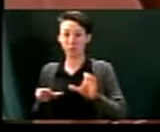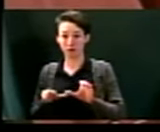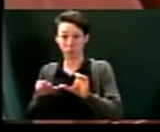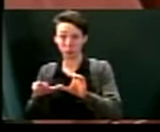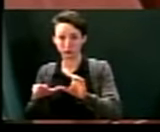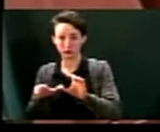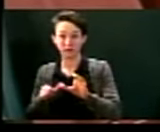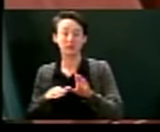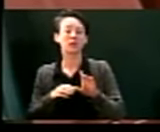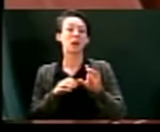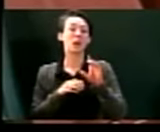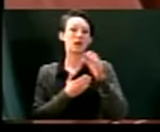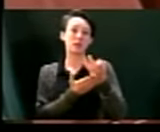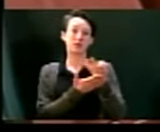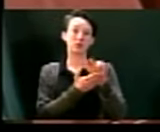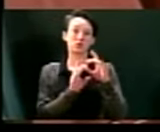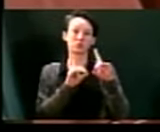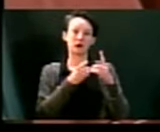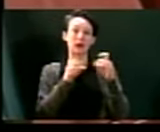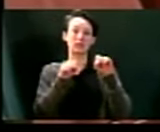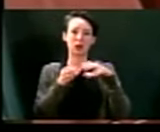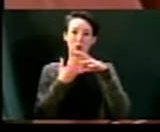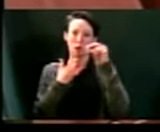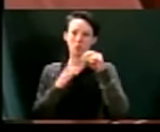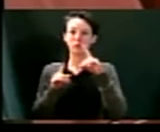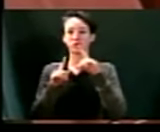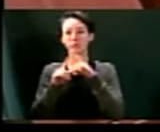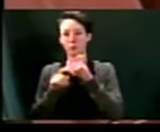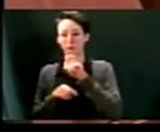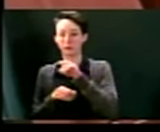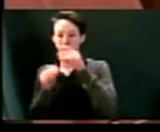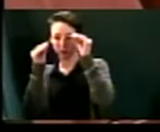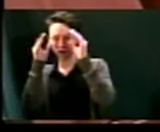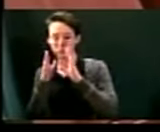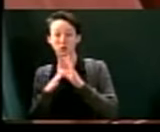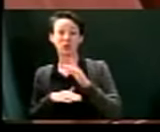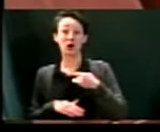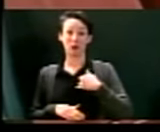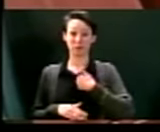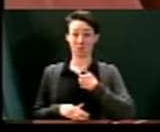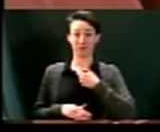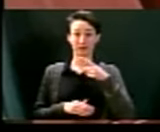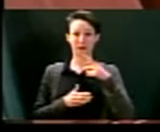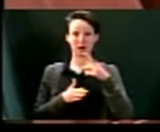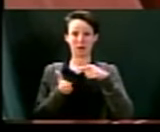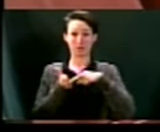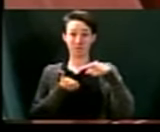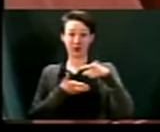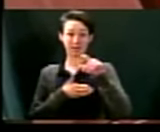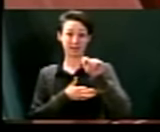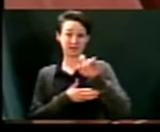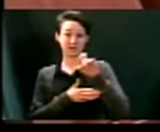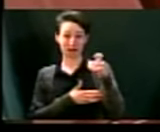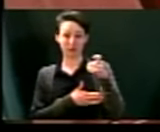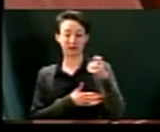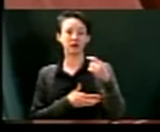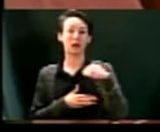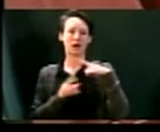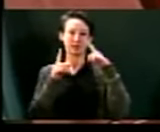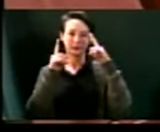our financial department learn lessons from our teachers. As a taxpayer, I expect no less than exemplary.